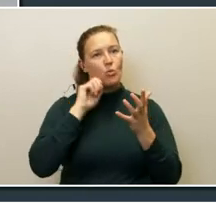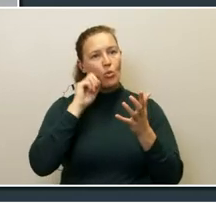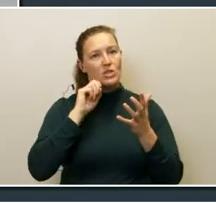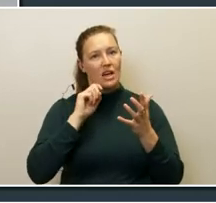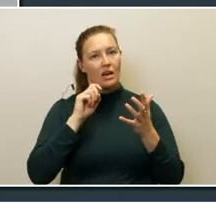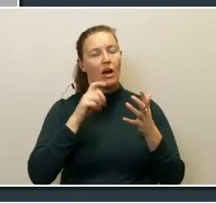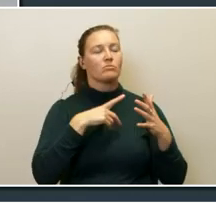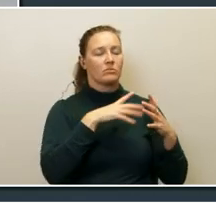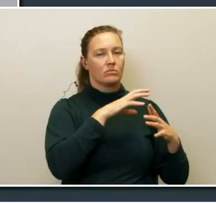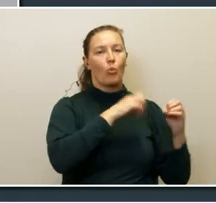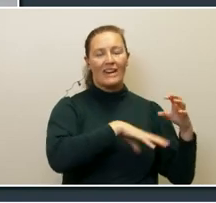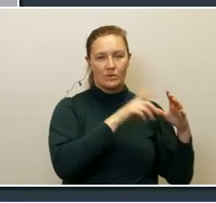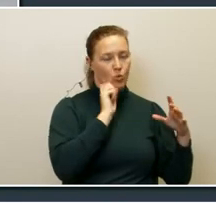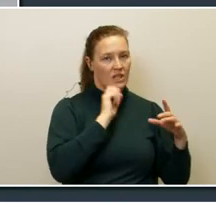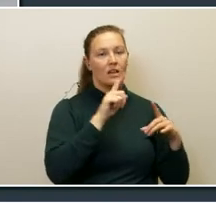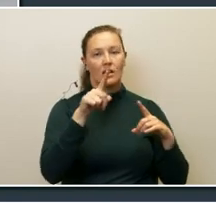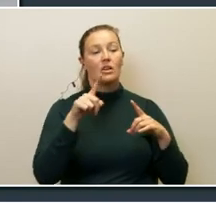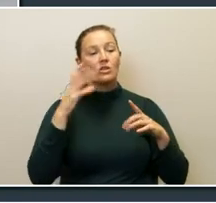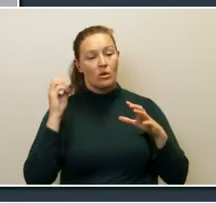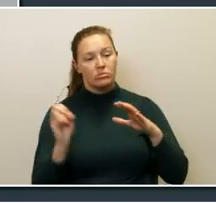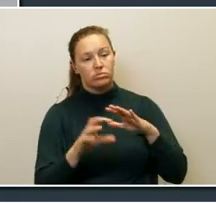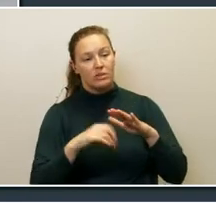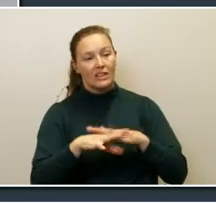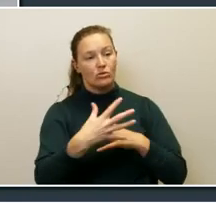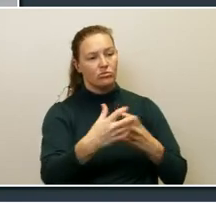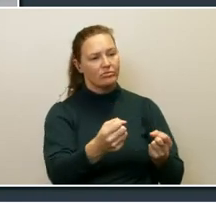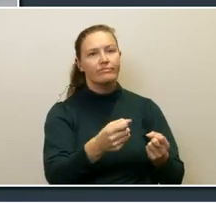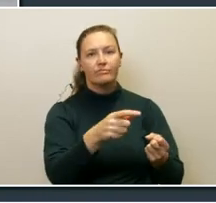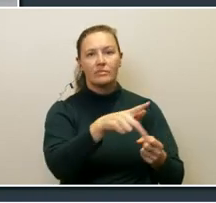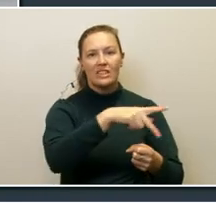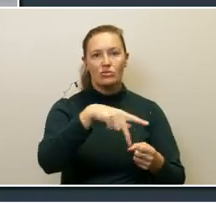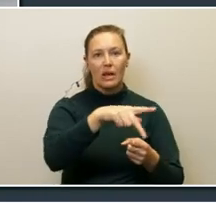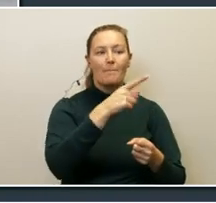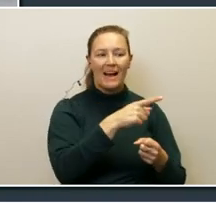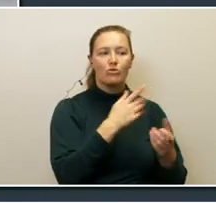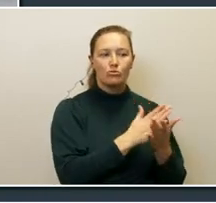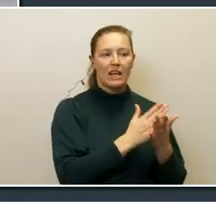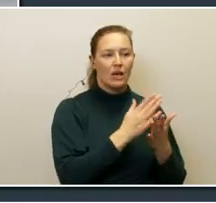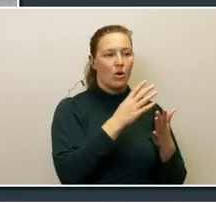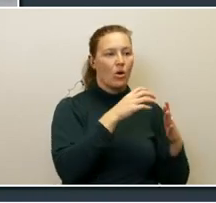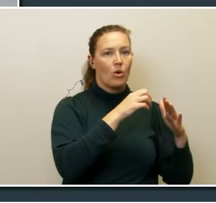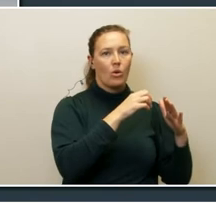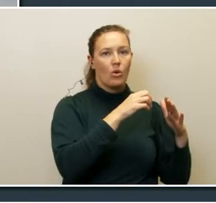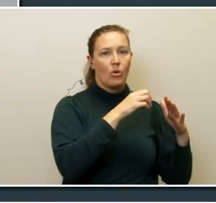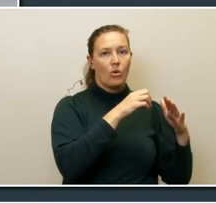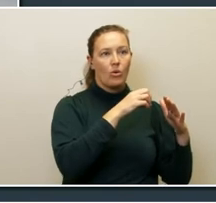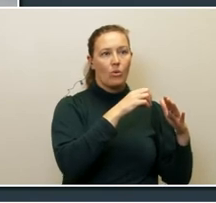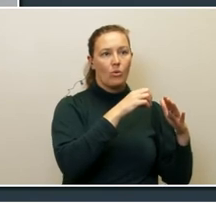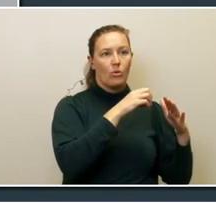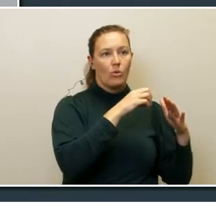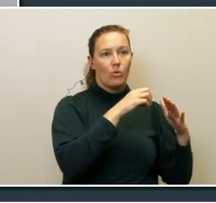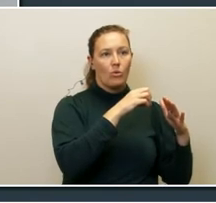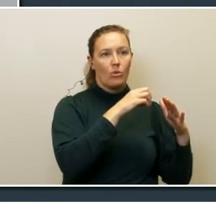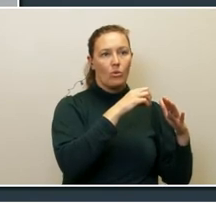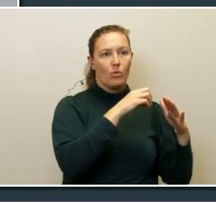discharge untreated into the receiving waters, whereas we do take some care, and more so, I think,